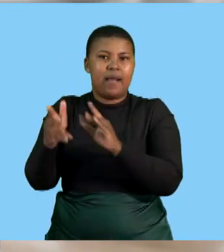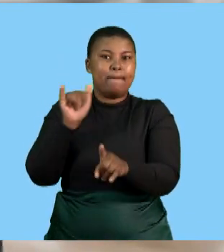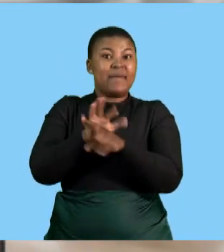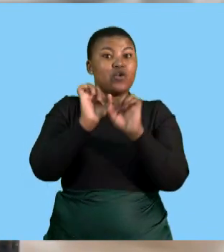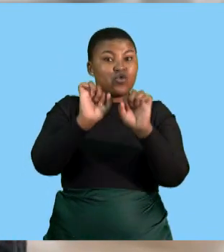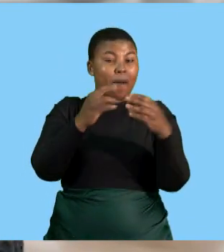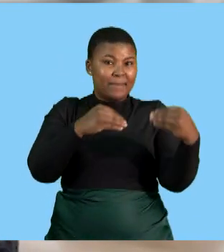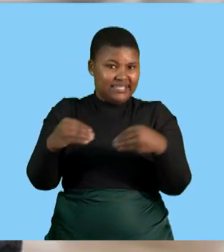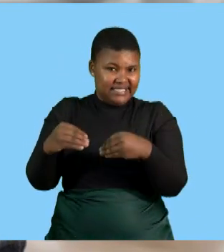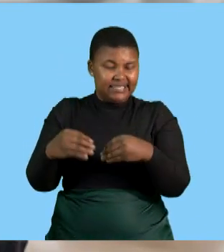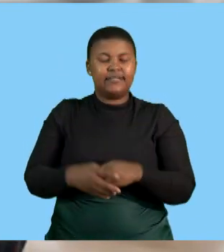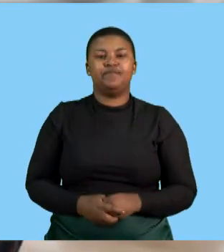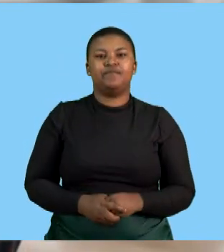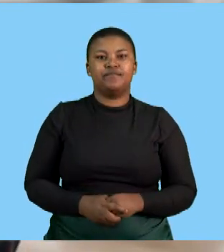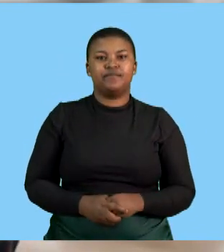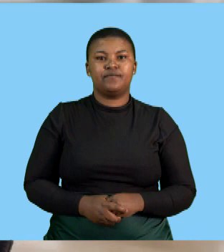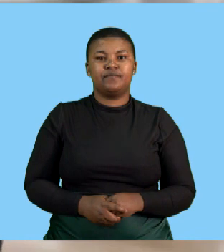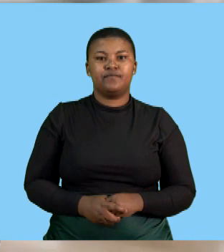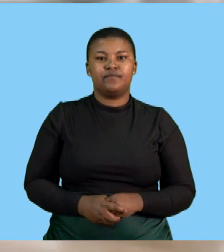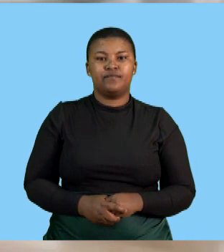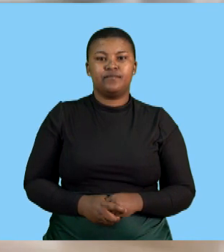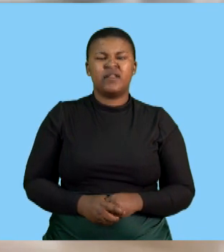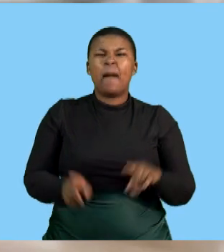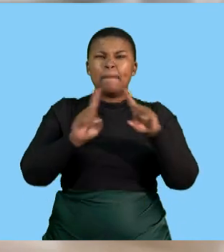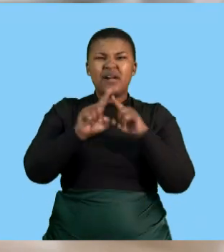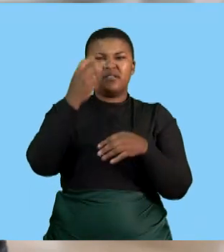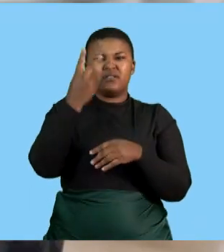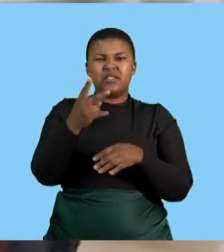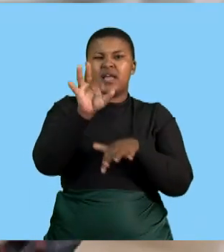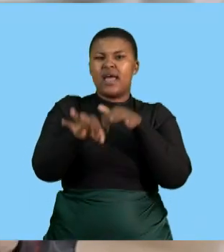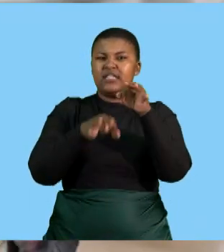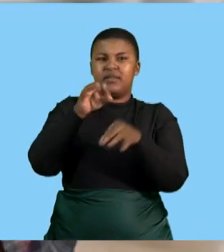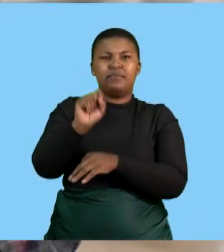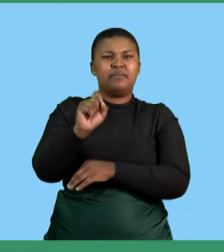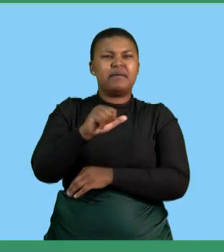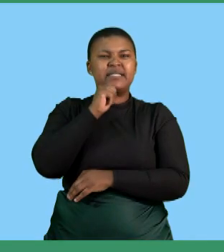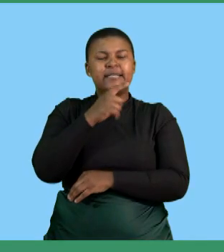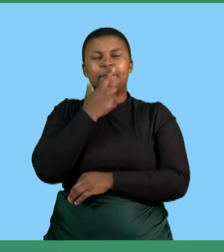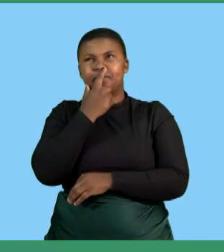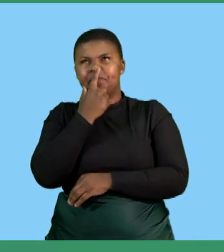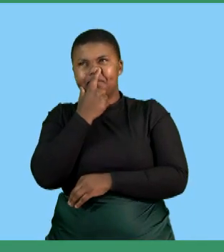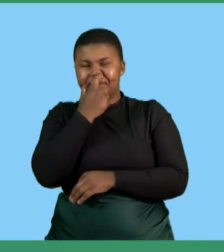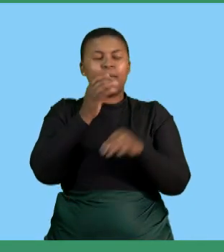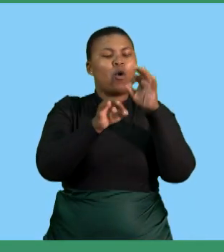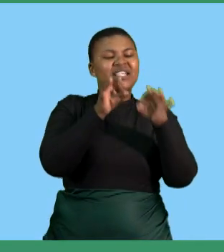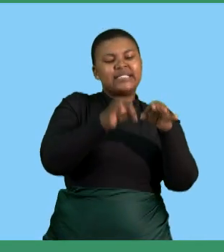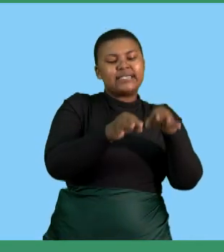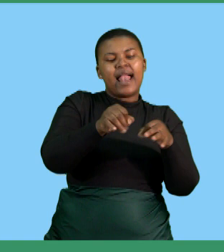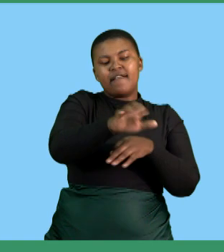then impact your business. But when we look at this brief description, it says that the